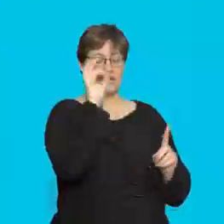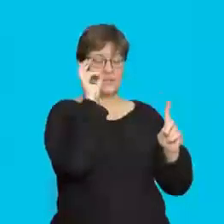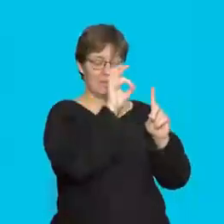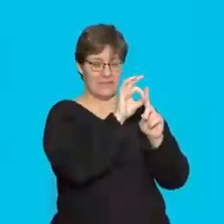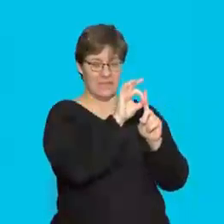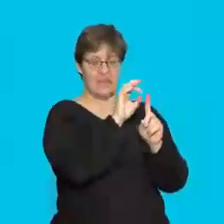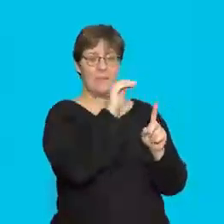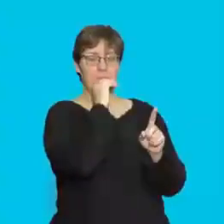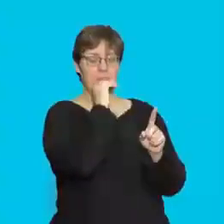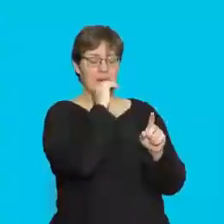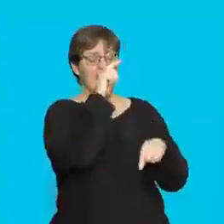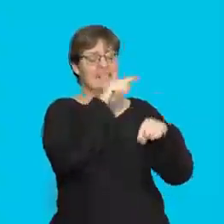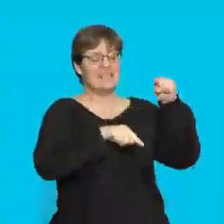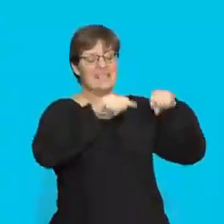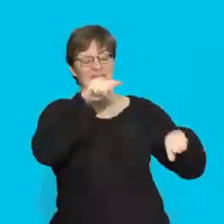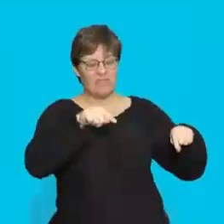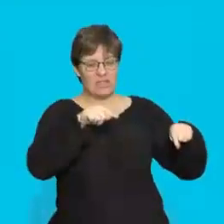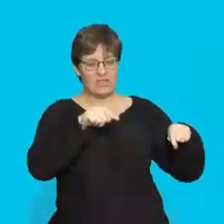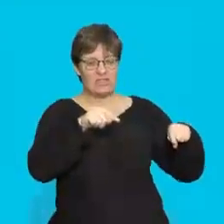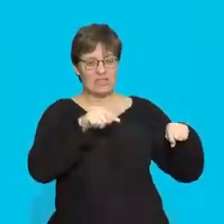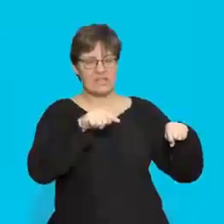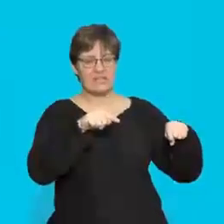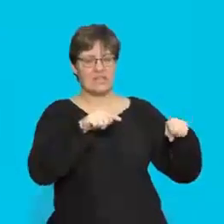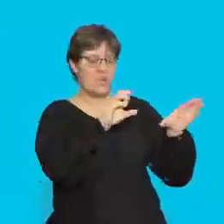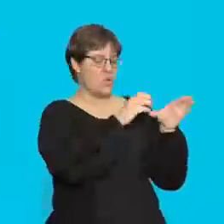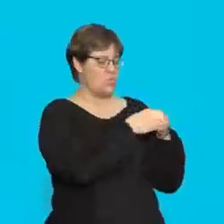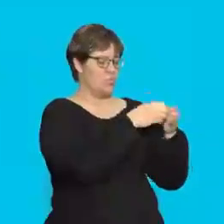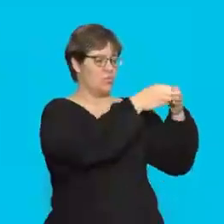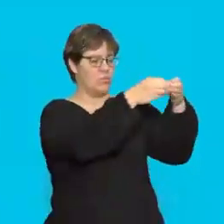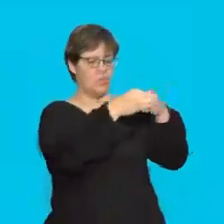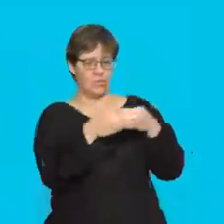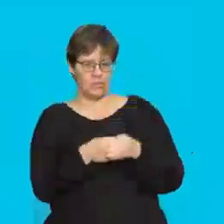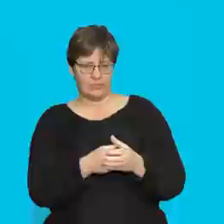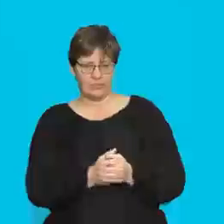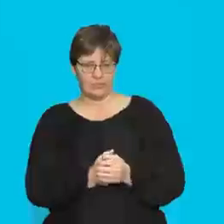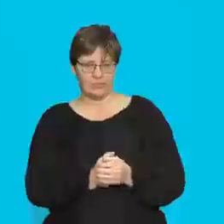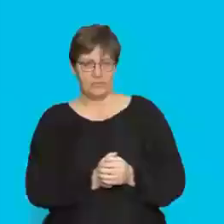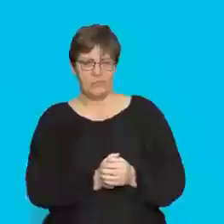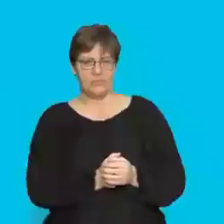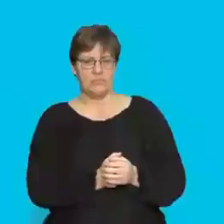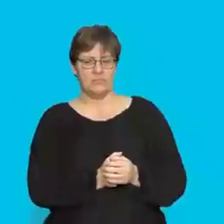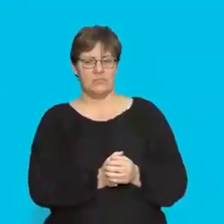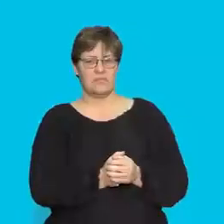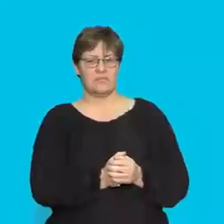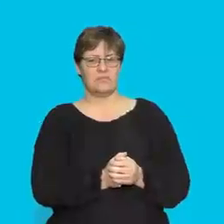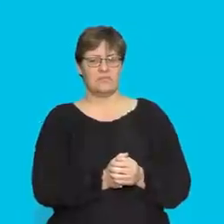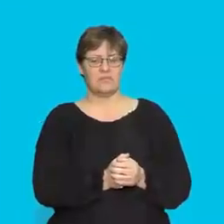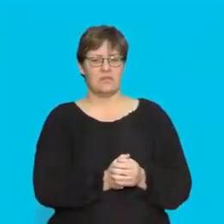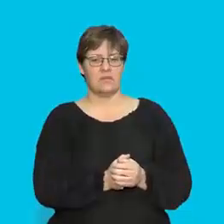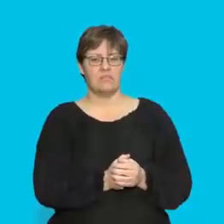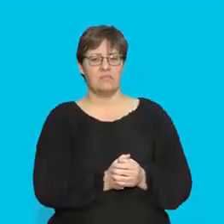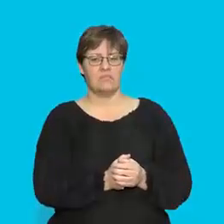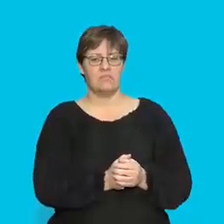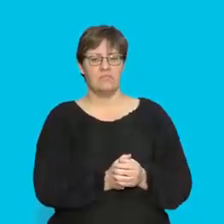interspecific competition, we're talking about different species. There's species 1,